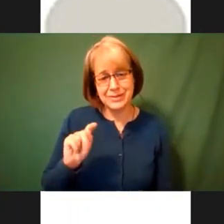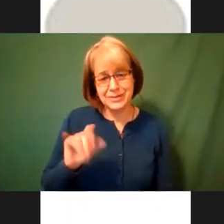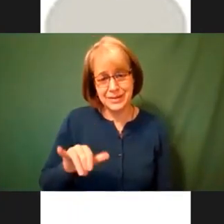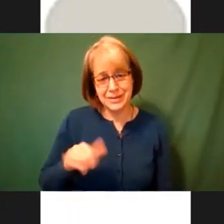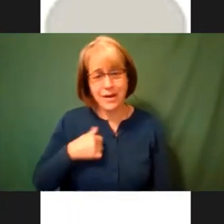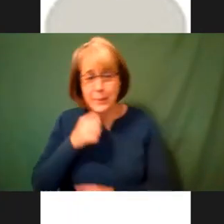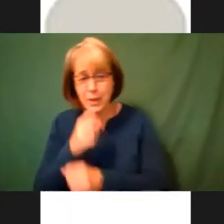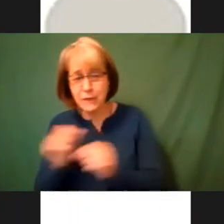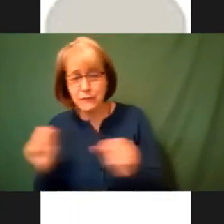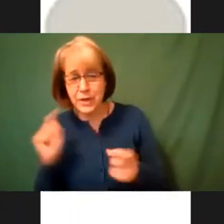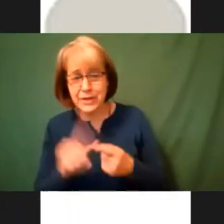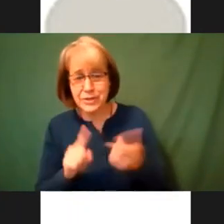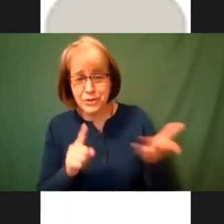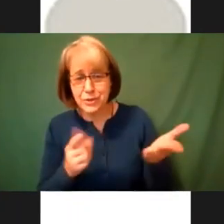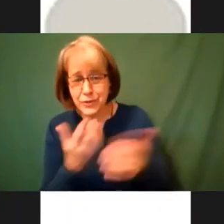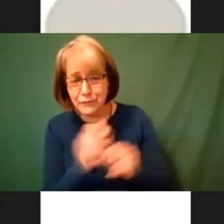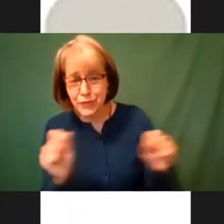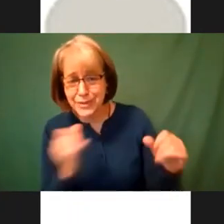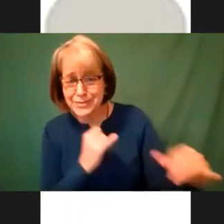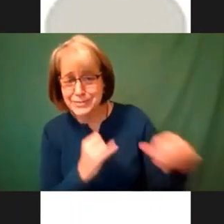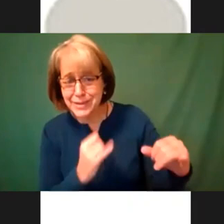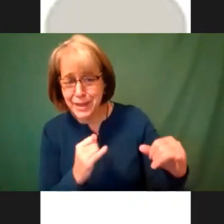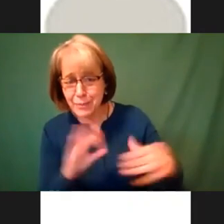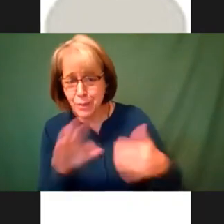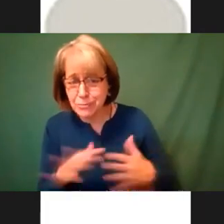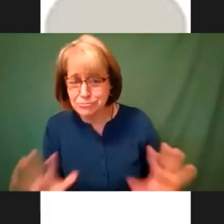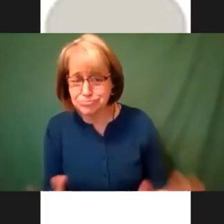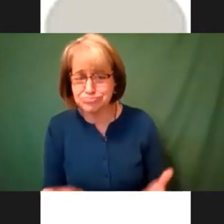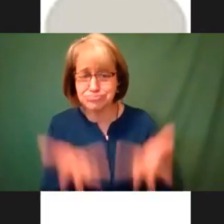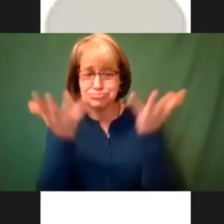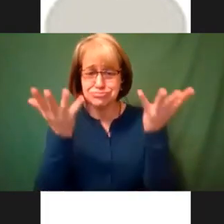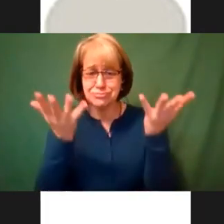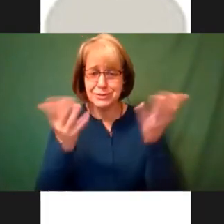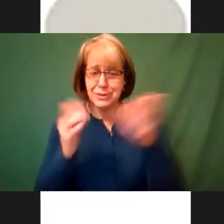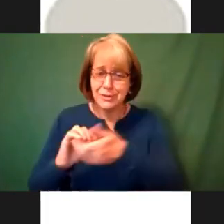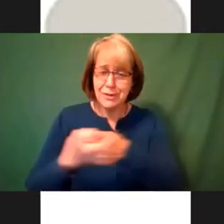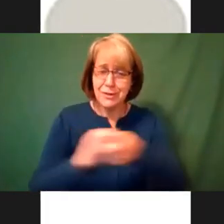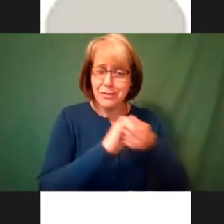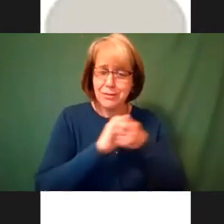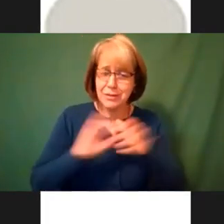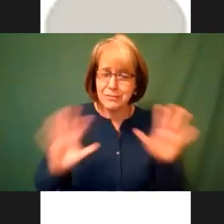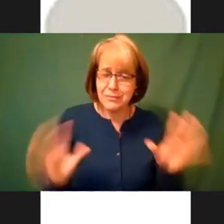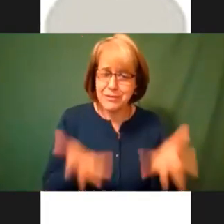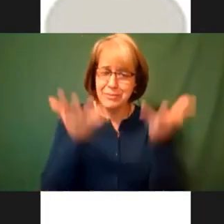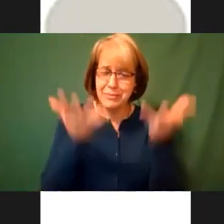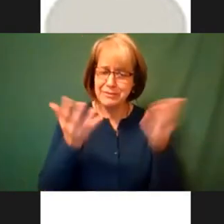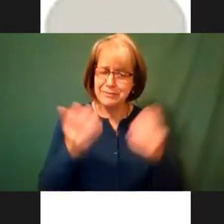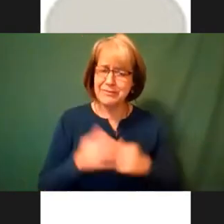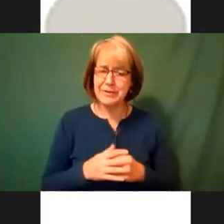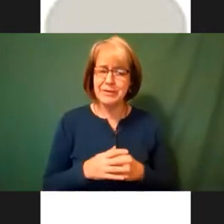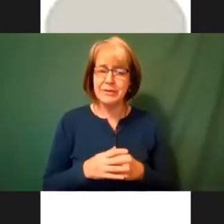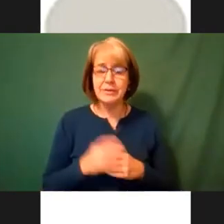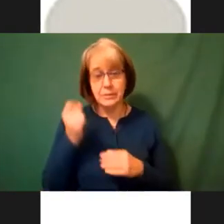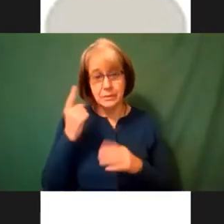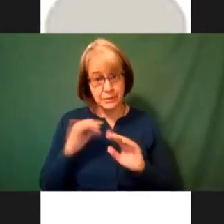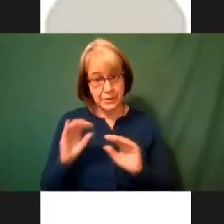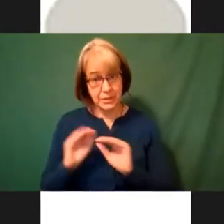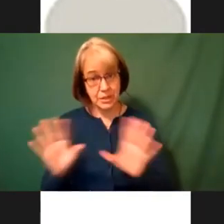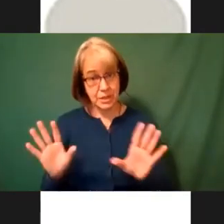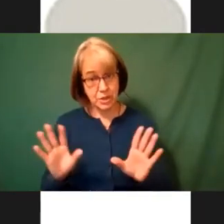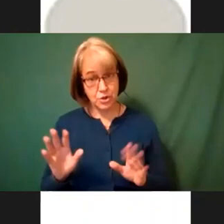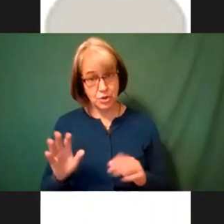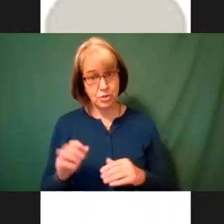are free? And so that relies on a kind of collective work. But I want to be clear here. For me, not everybody has the same work to